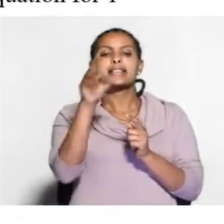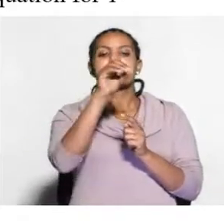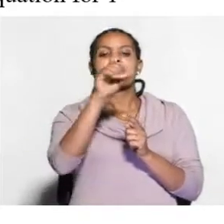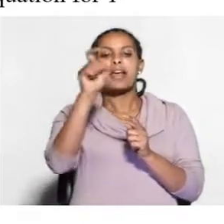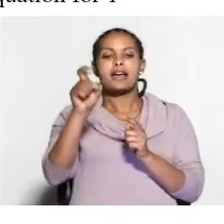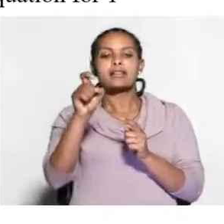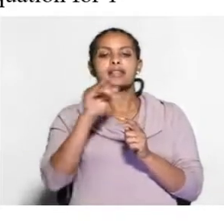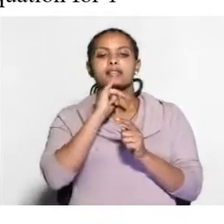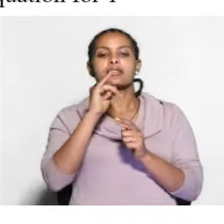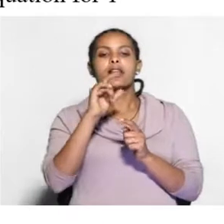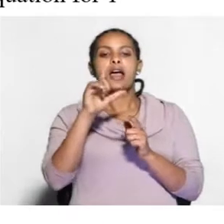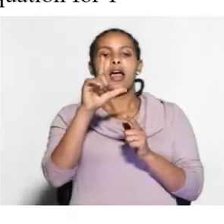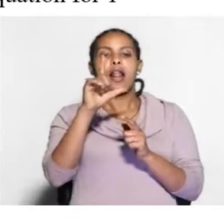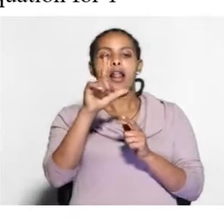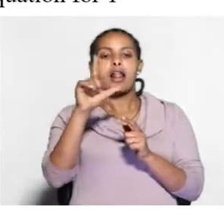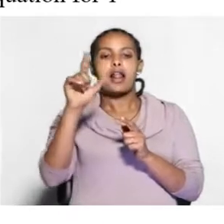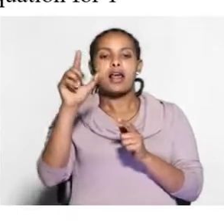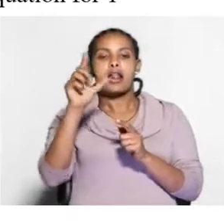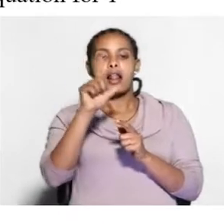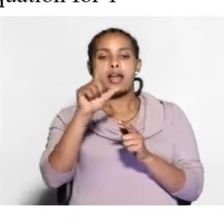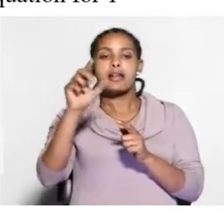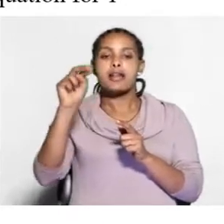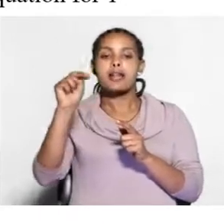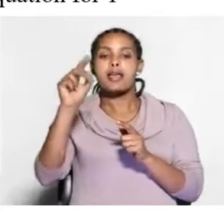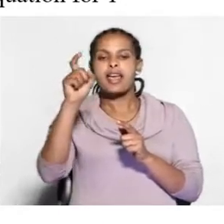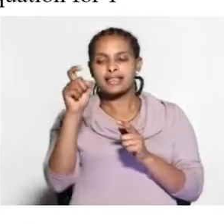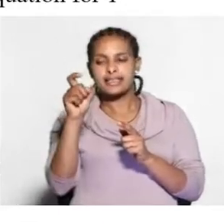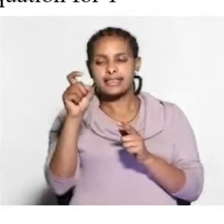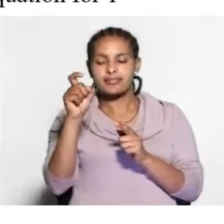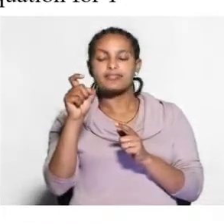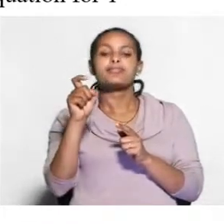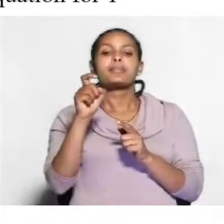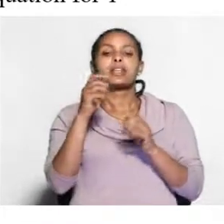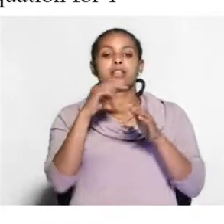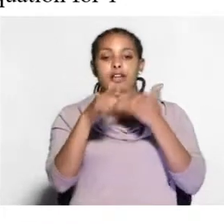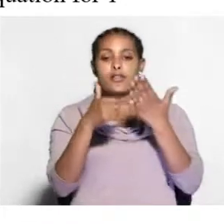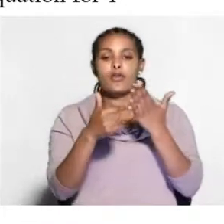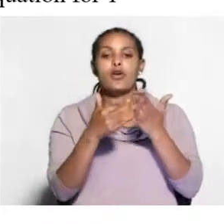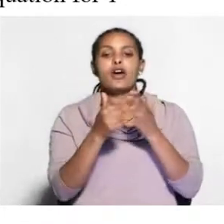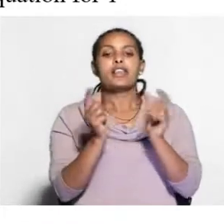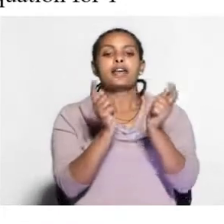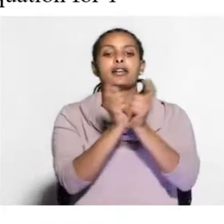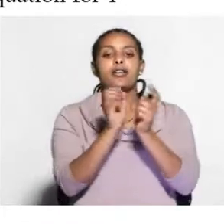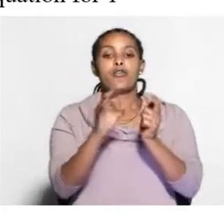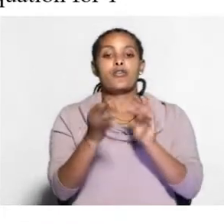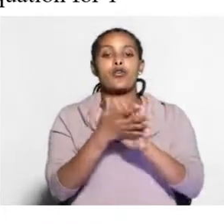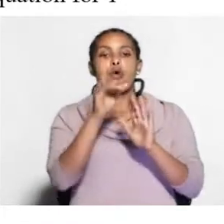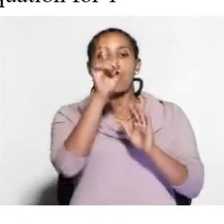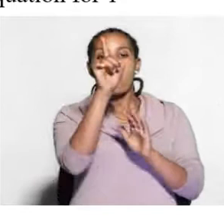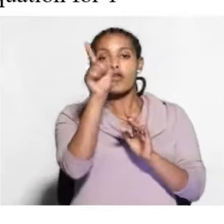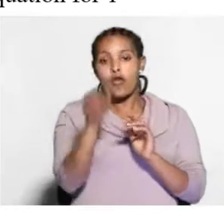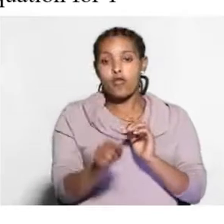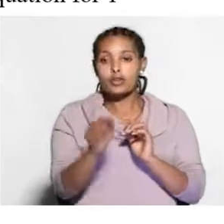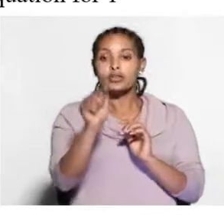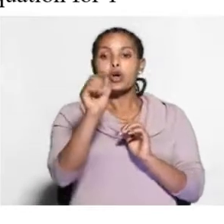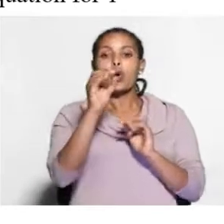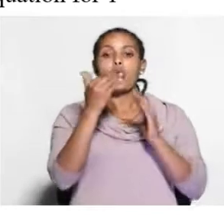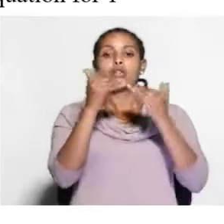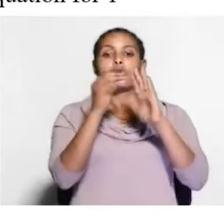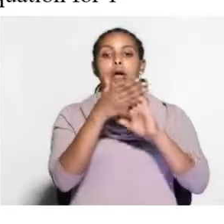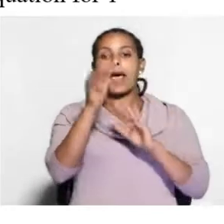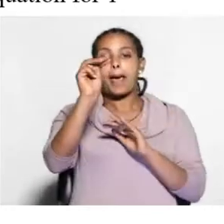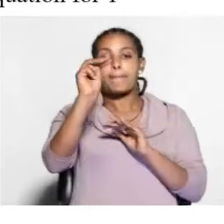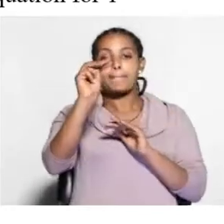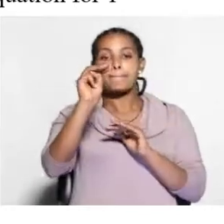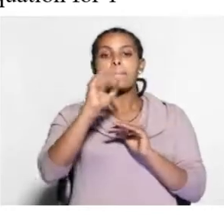dx is ln x, ln x. Therefore, the integration of 1 over concentration of